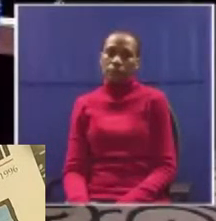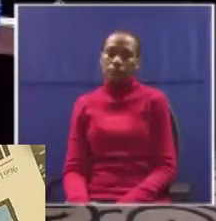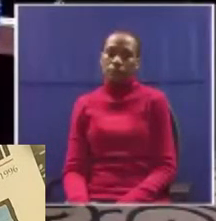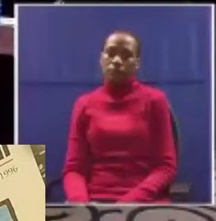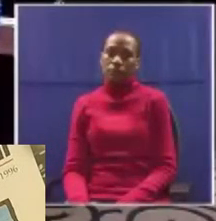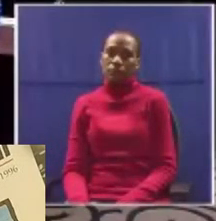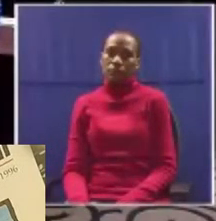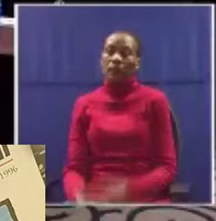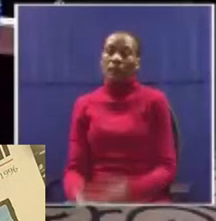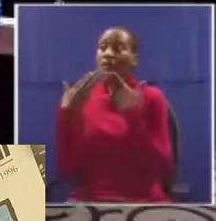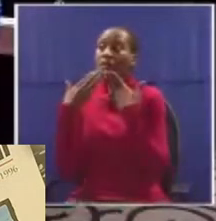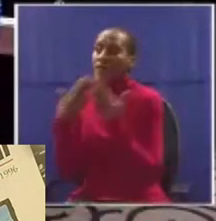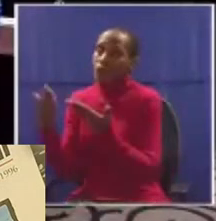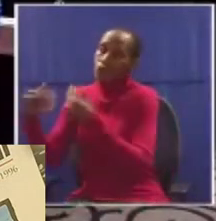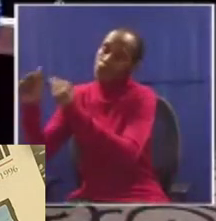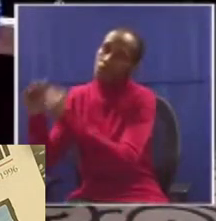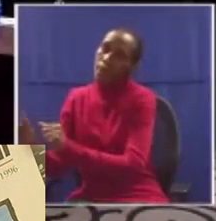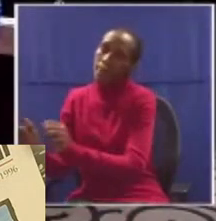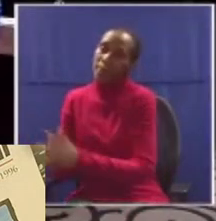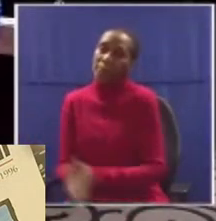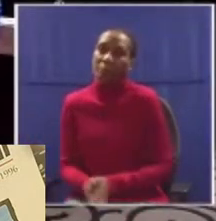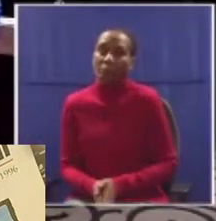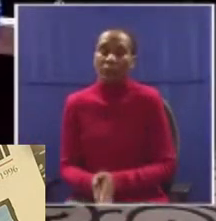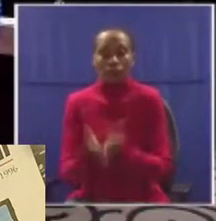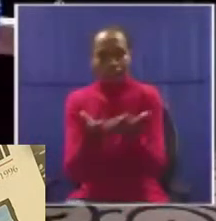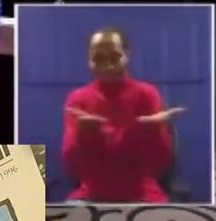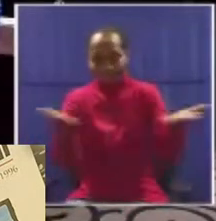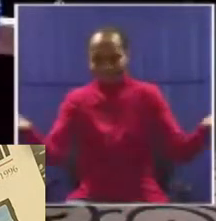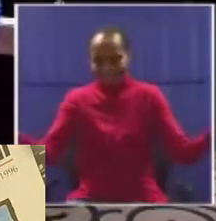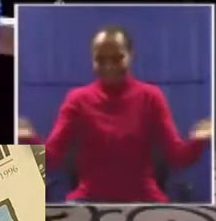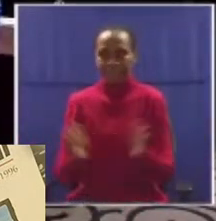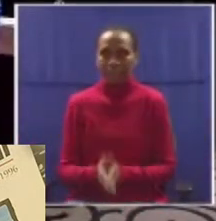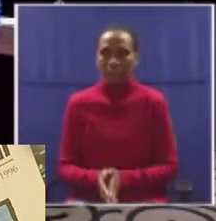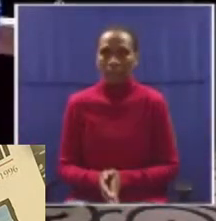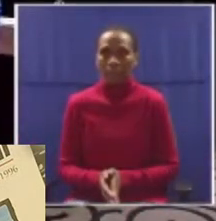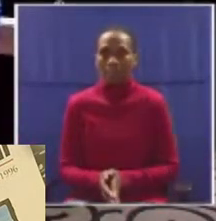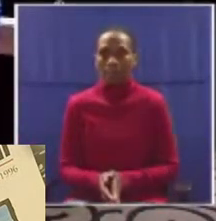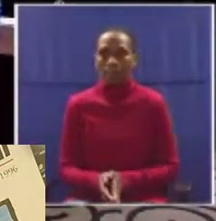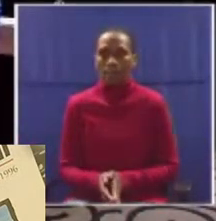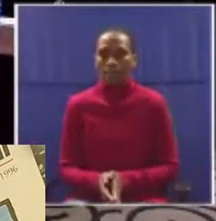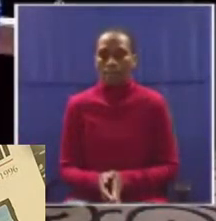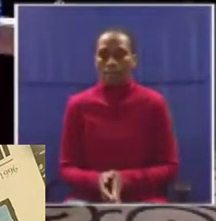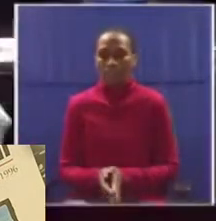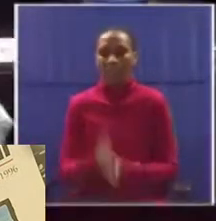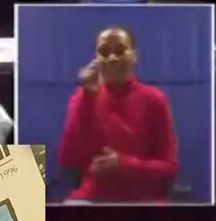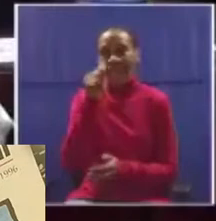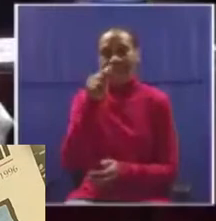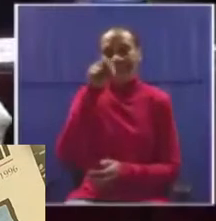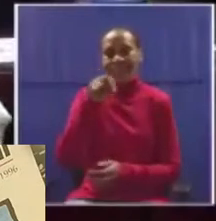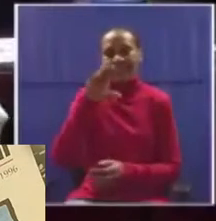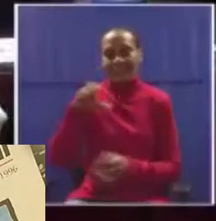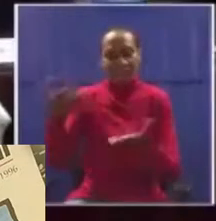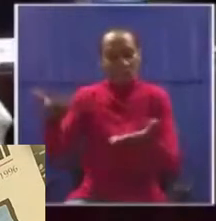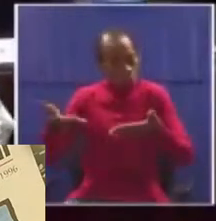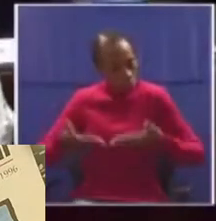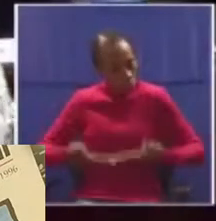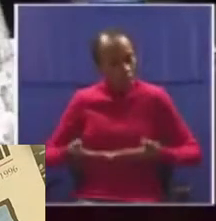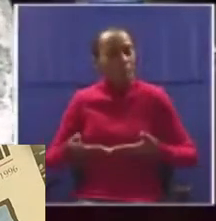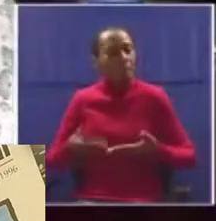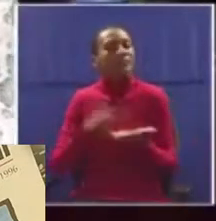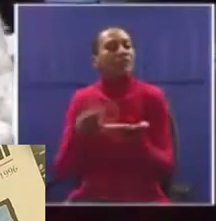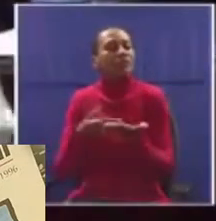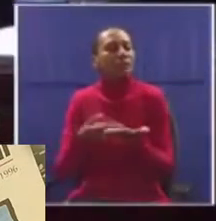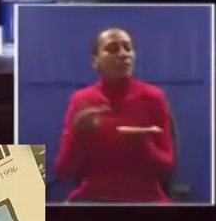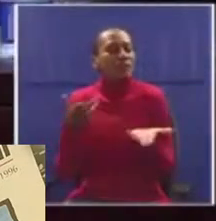thank you I was changed to free honorable members the answer welcome this debate of national